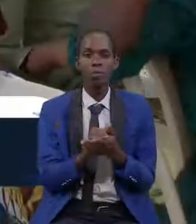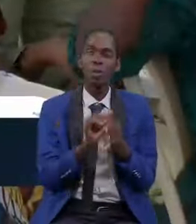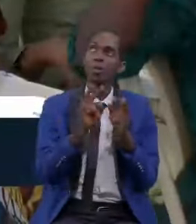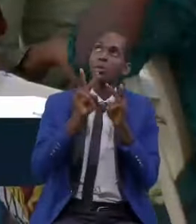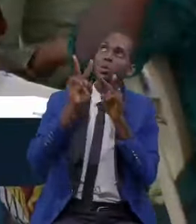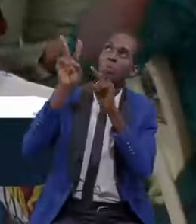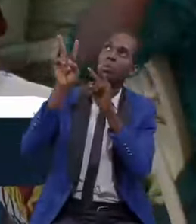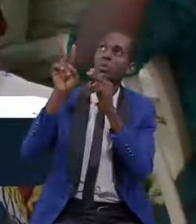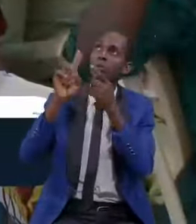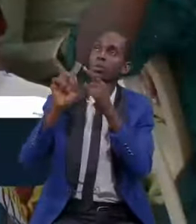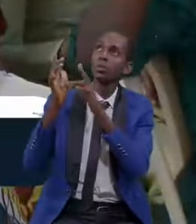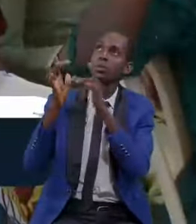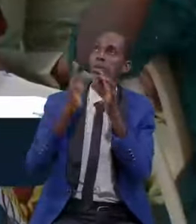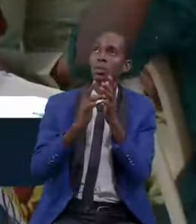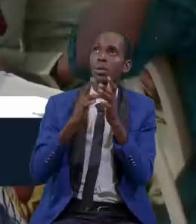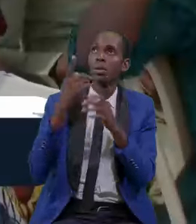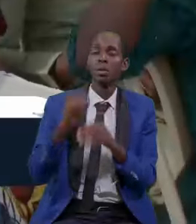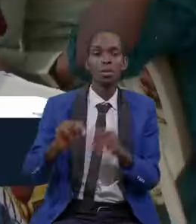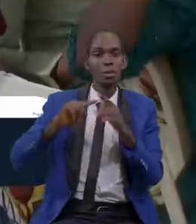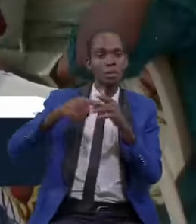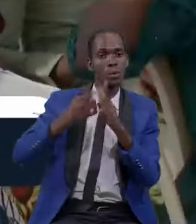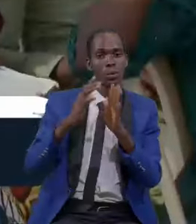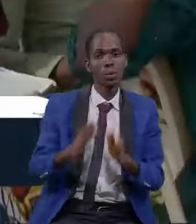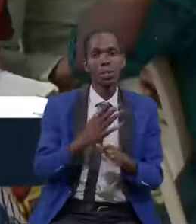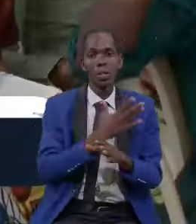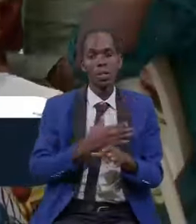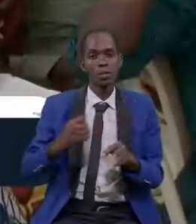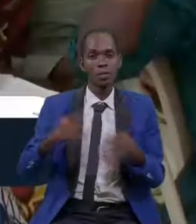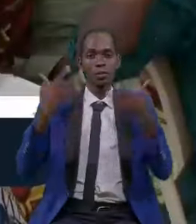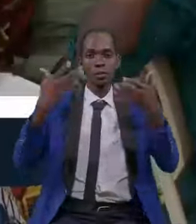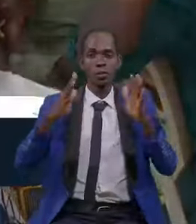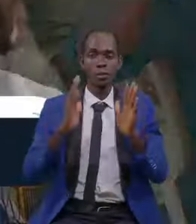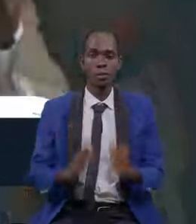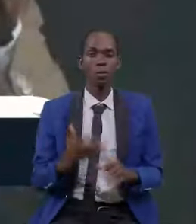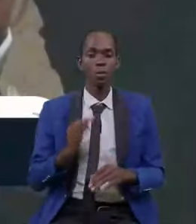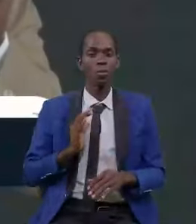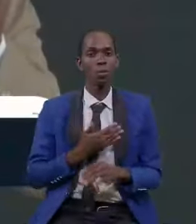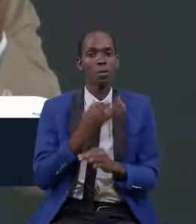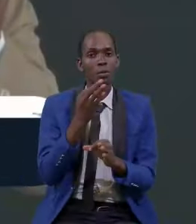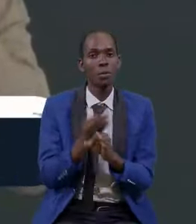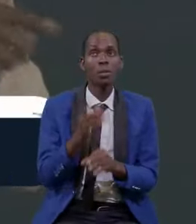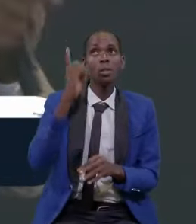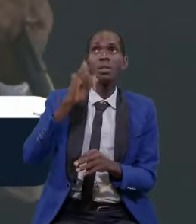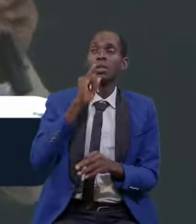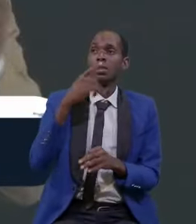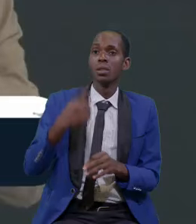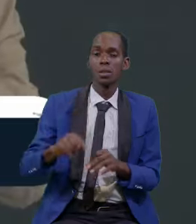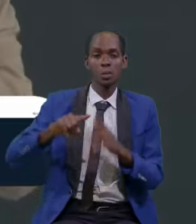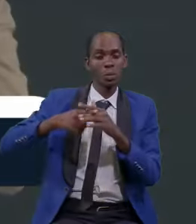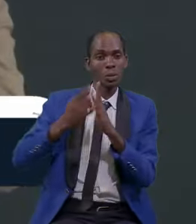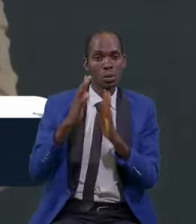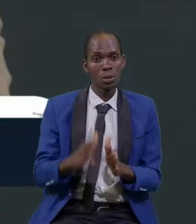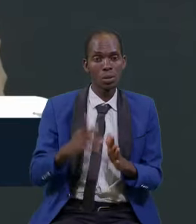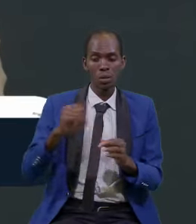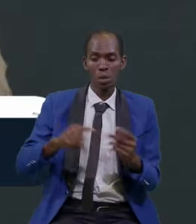the author and the finisher of our faith. If the author, if the perfecter, if the author